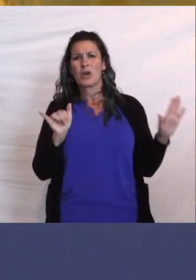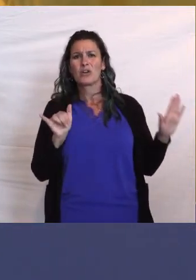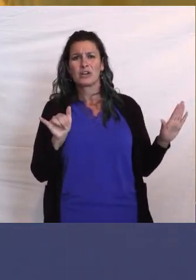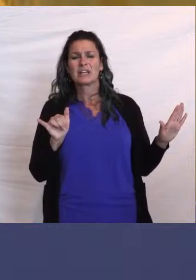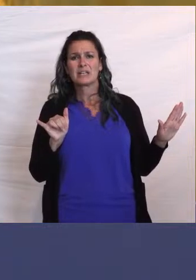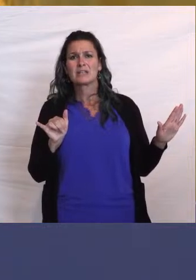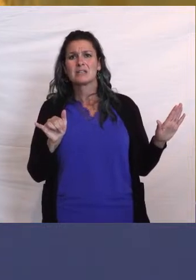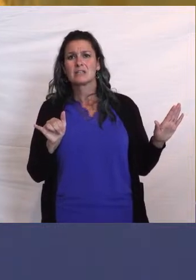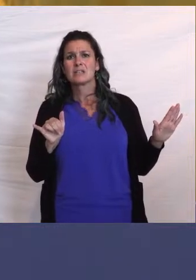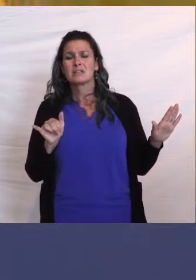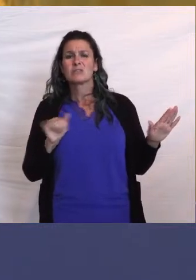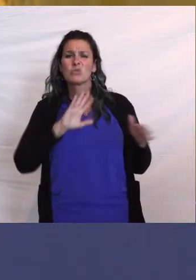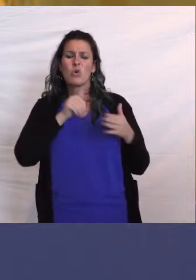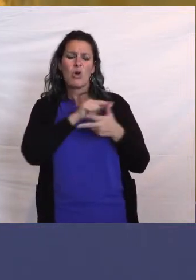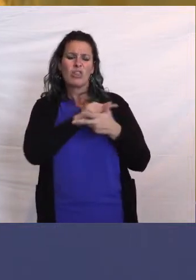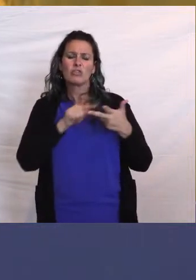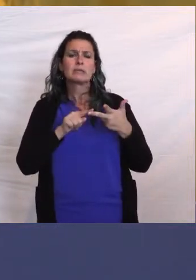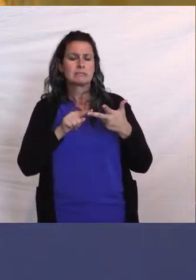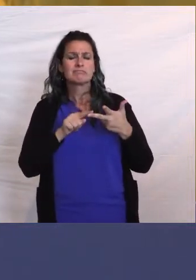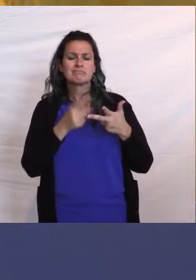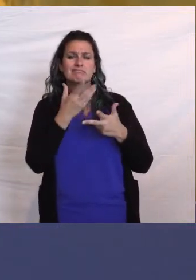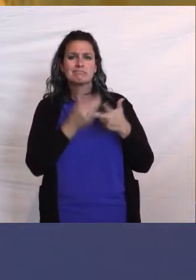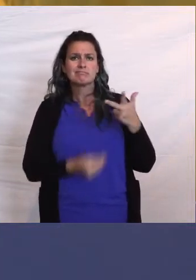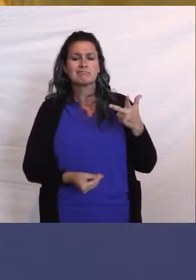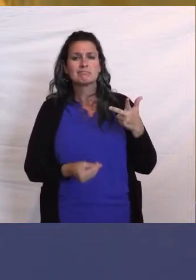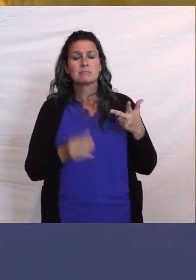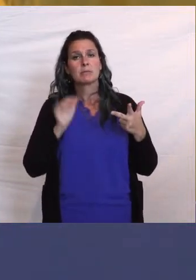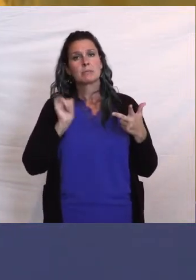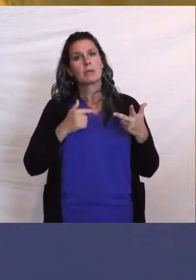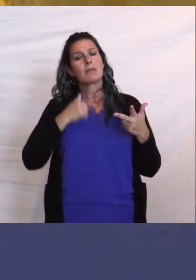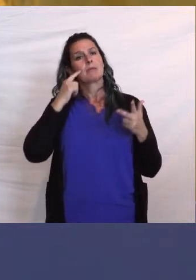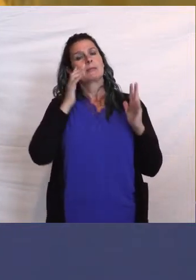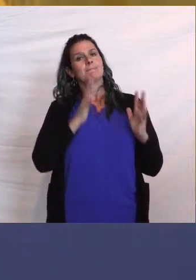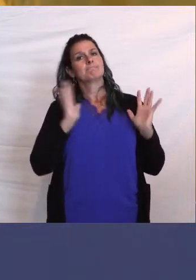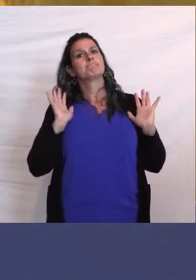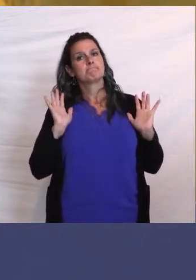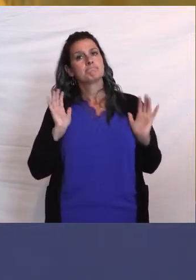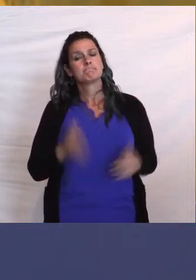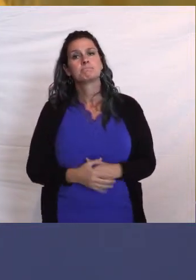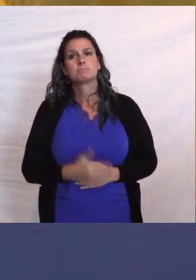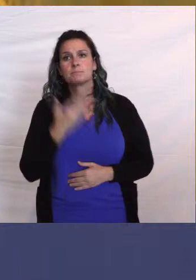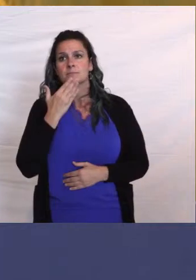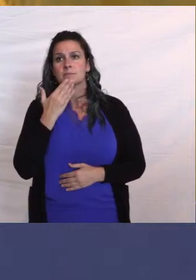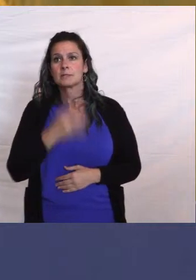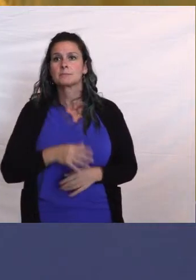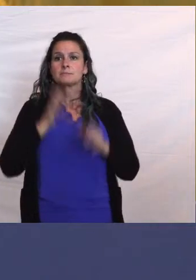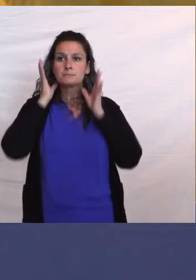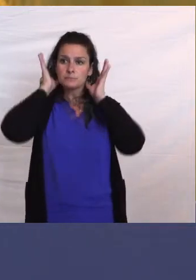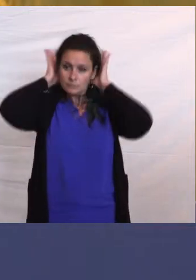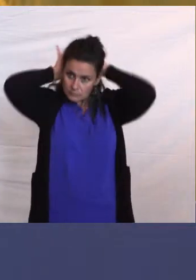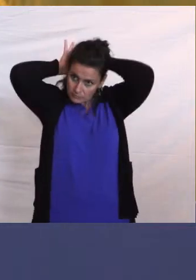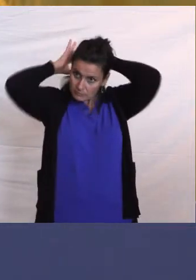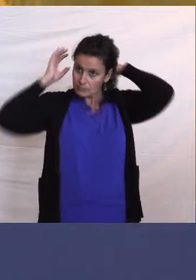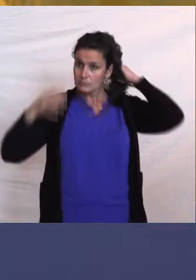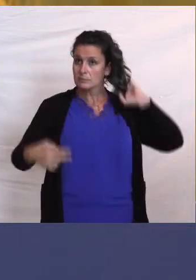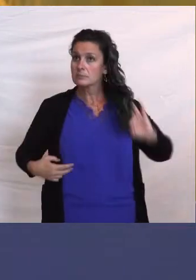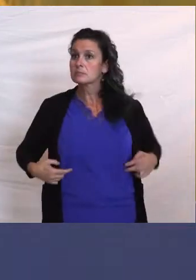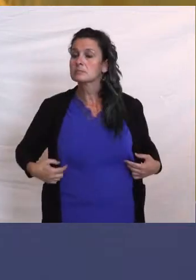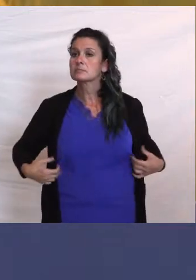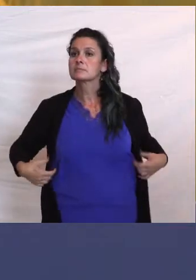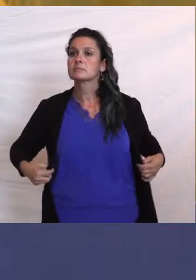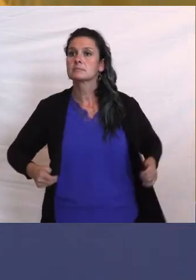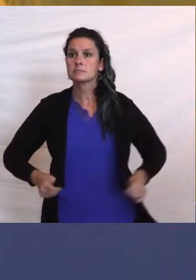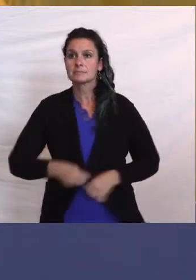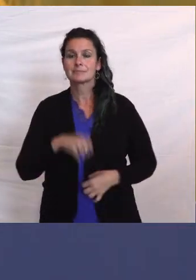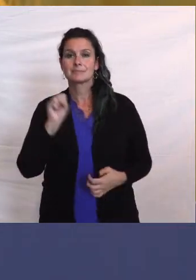in January. I think all 3 of them did. But that's where I think we'll leave it. Thank you. Sam, is that you? Yep.